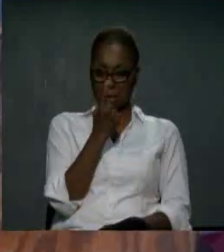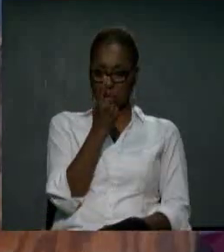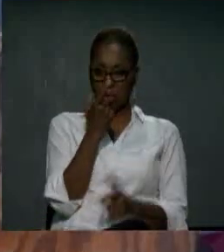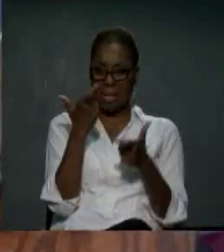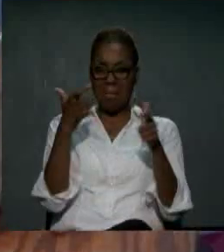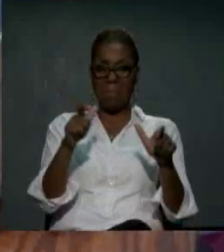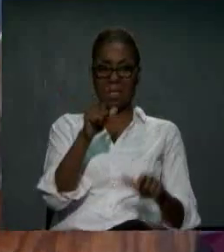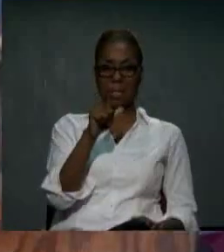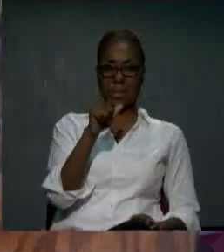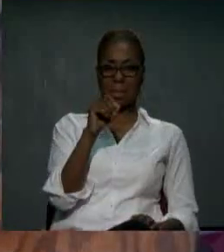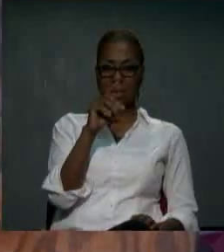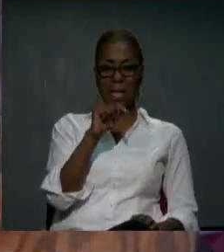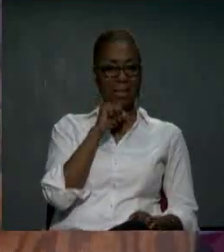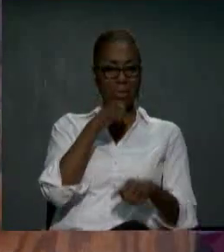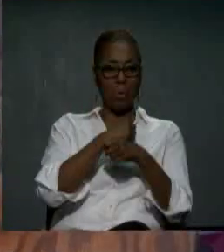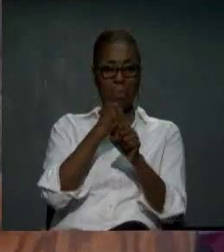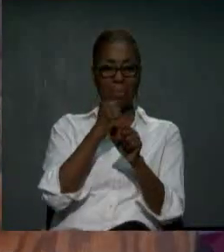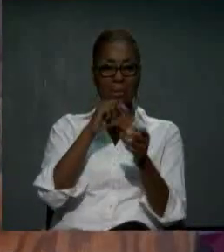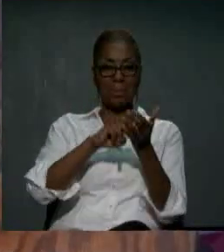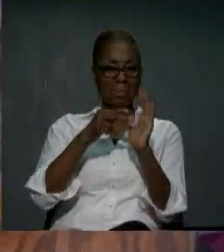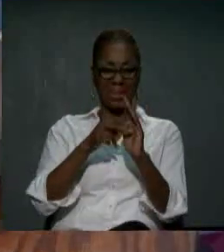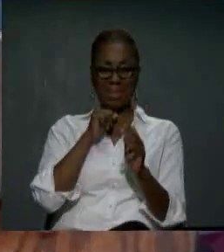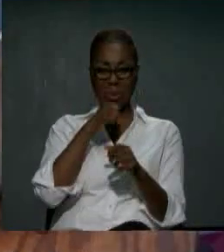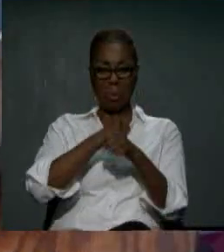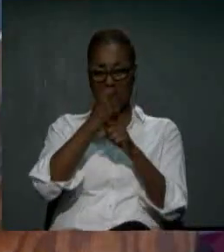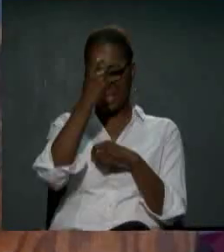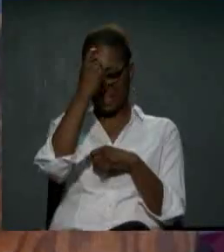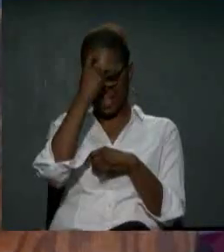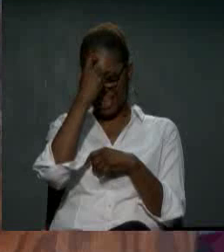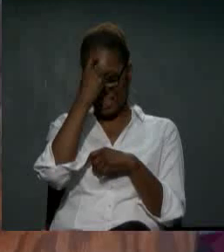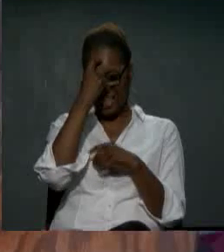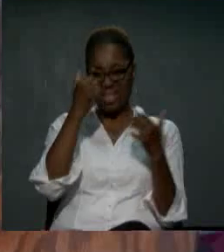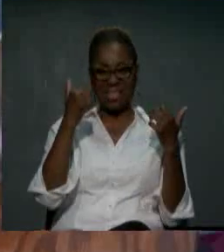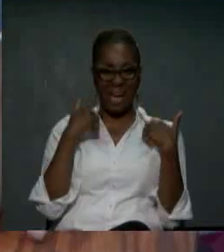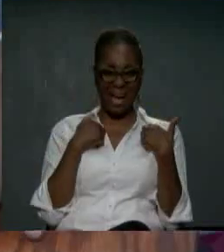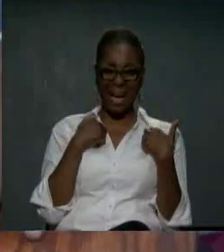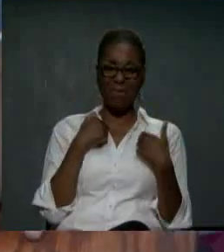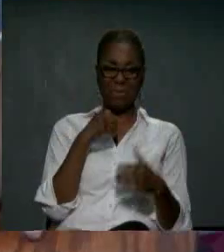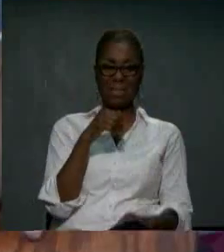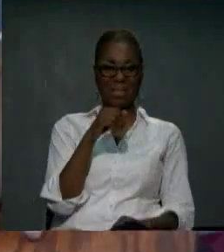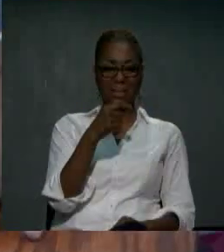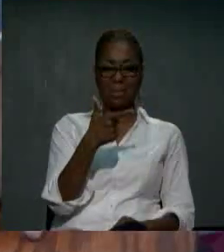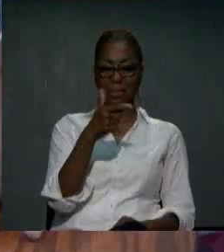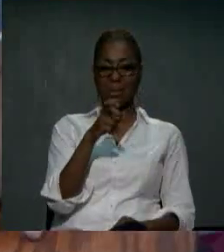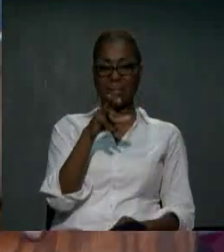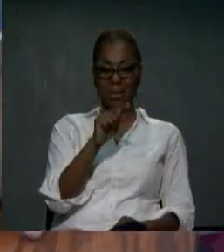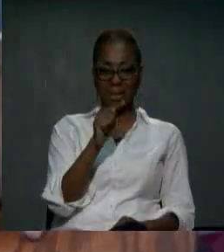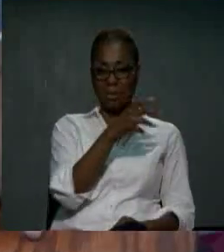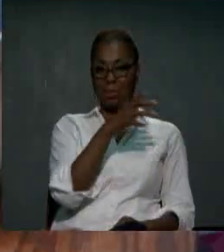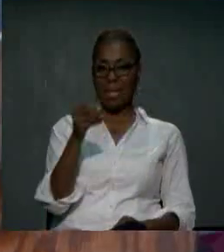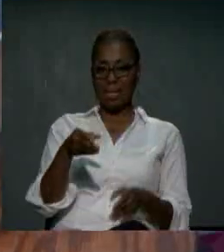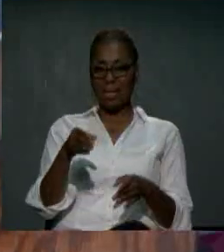lot don't mean it doesn't make sense to put in curbs, sidewalks, and gutter when ain't nobody going to